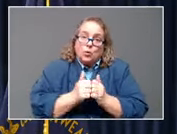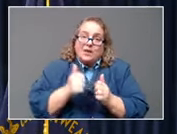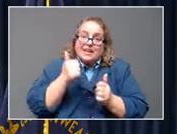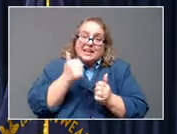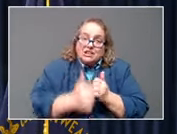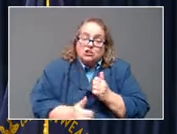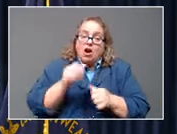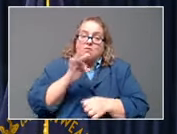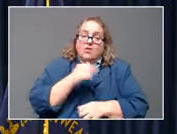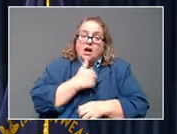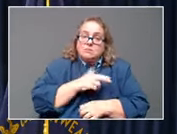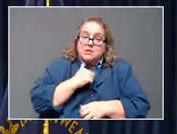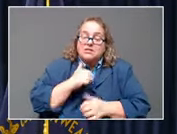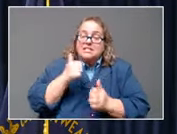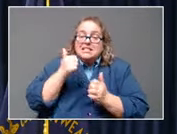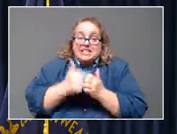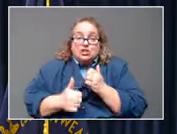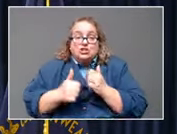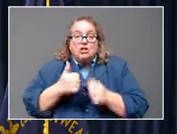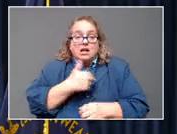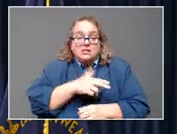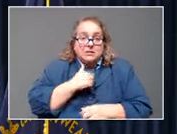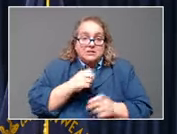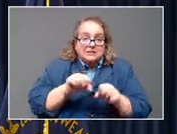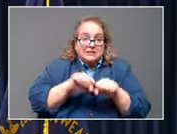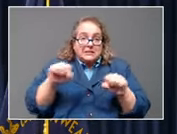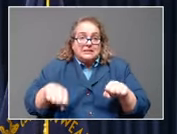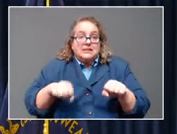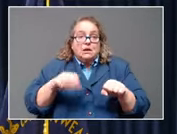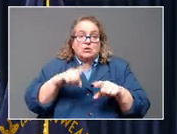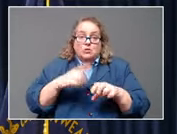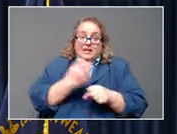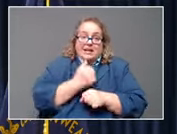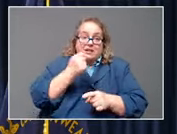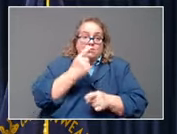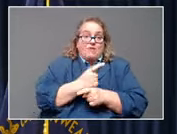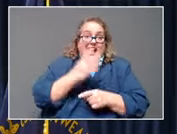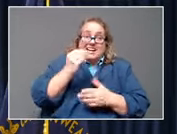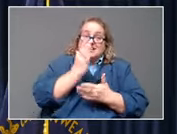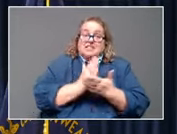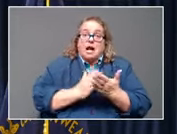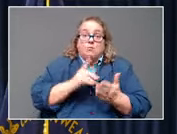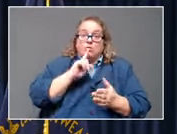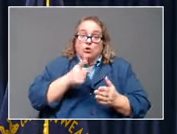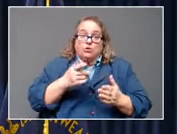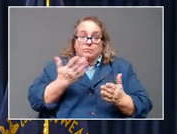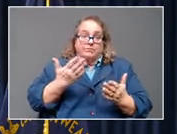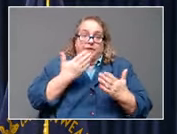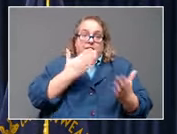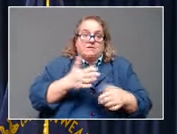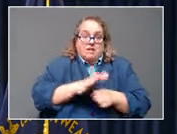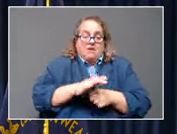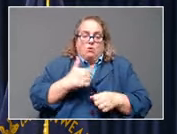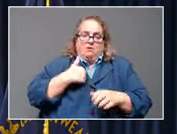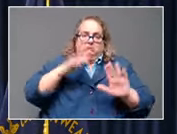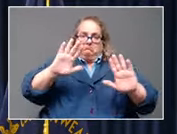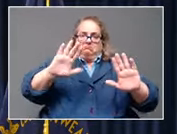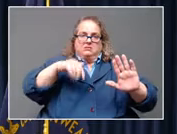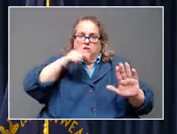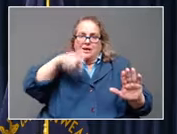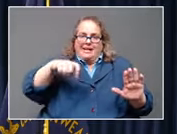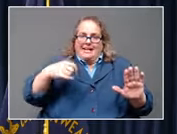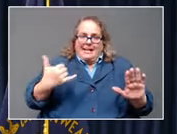institution, each hospital system to get it right. In fact, some were gracious enough to say, we've got it for now, but we may need help